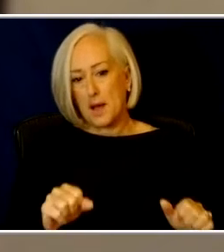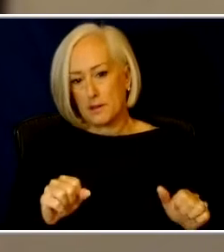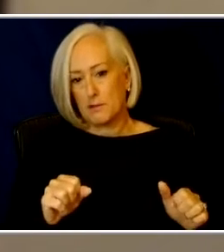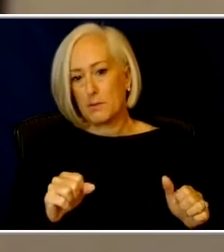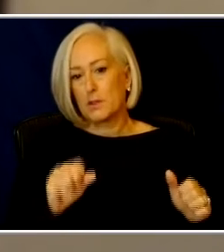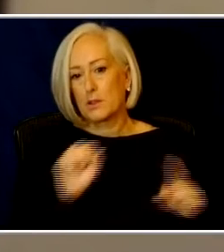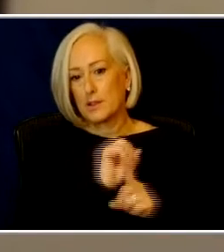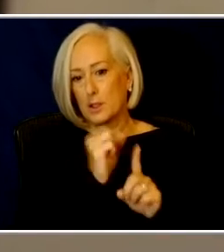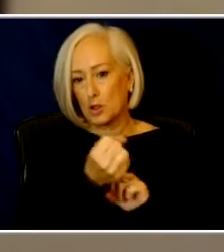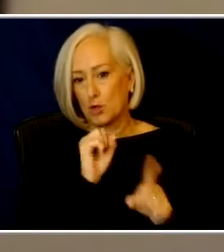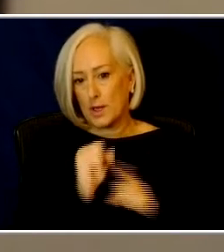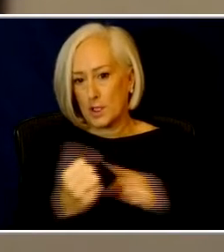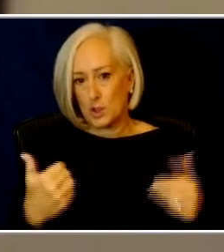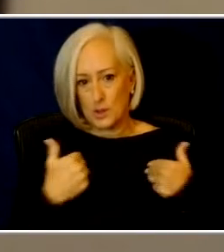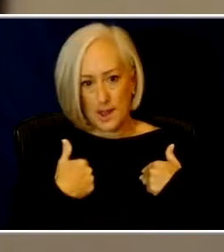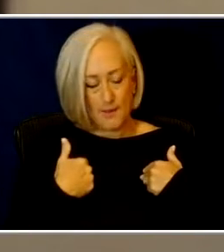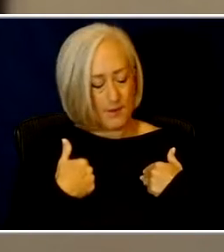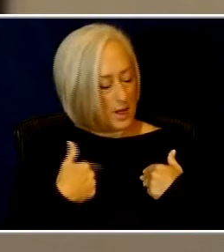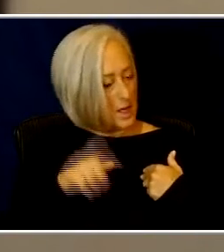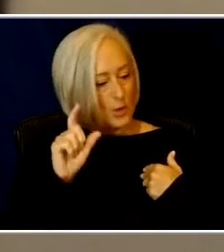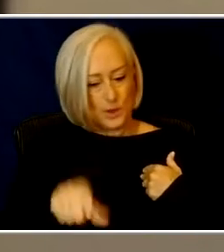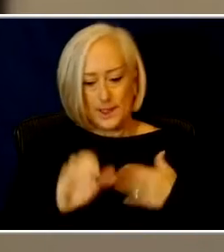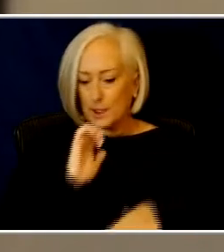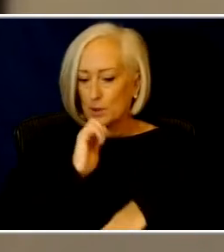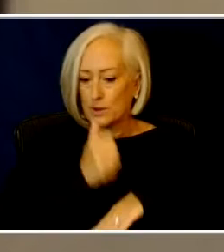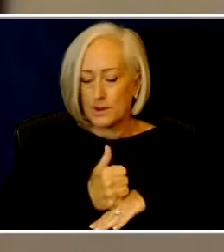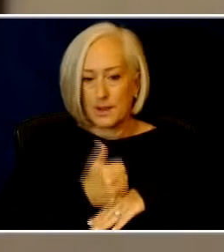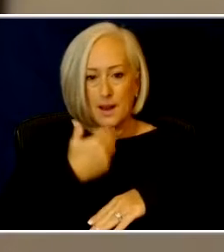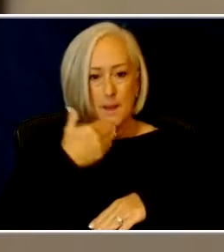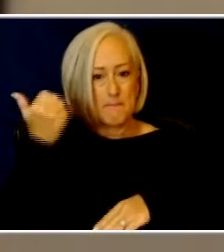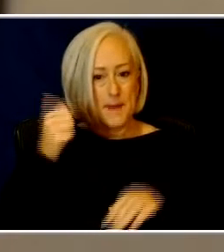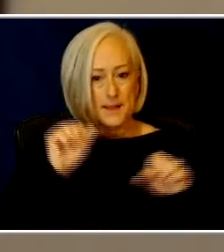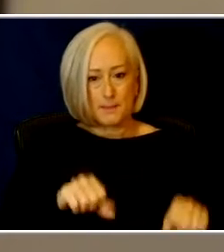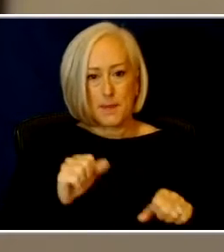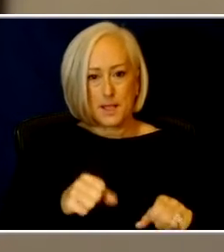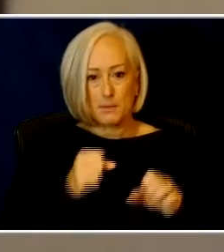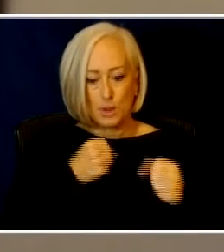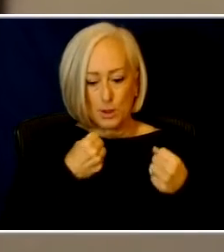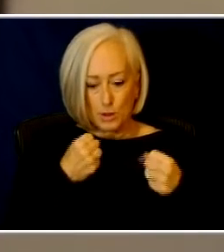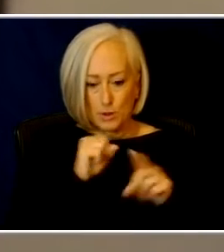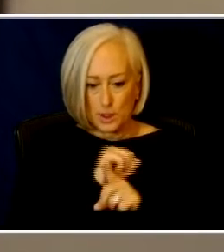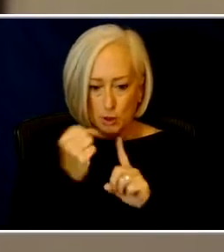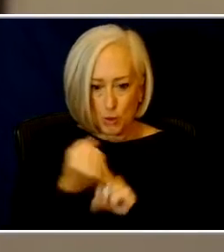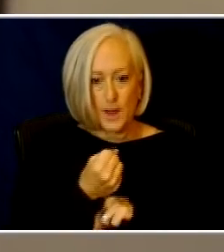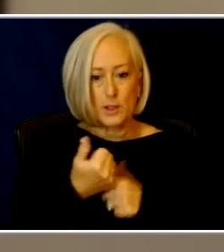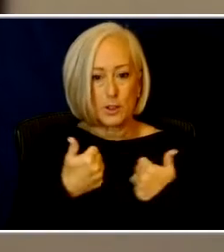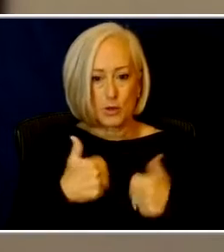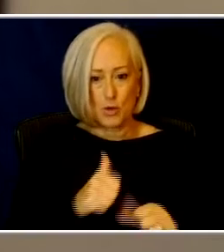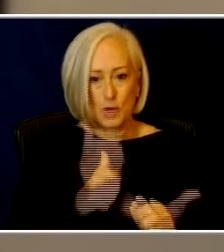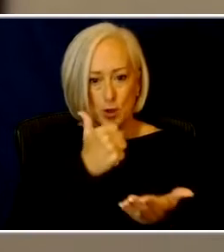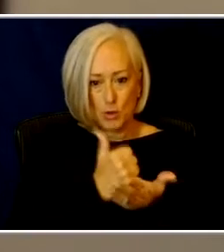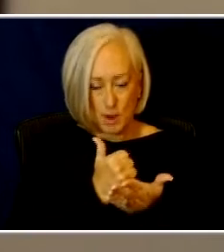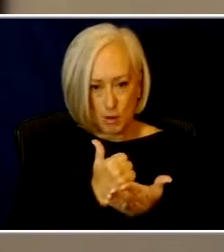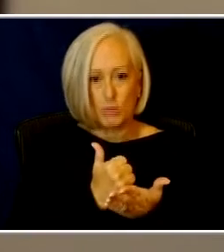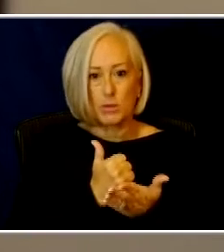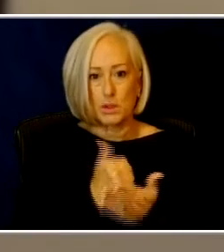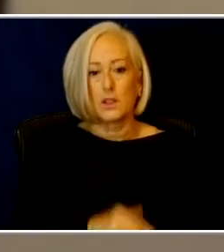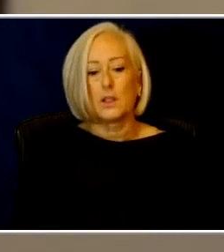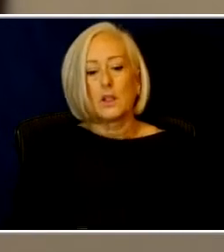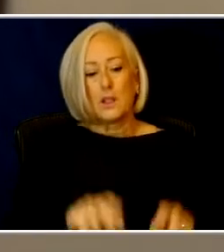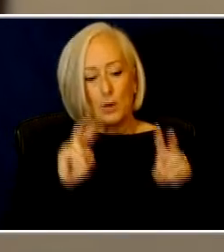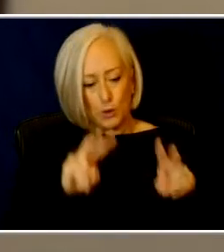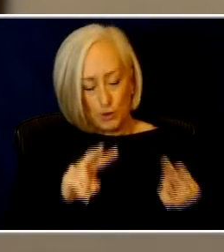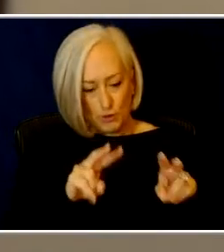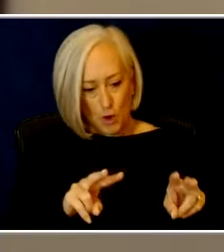to the best of our ability. Rural hospitals need to be looking at how we can keep more low acuity patients. We need to focus on how we